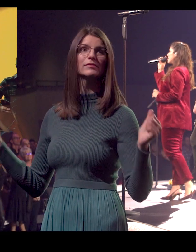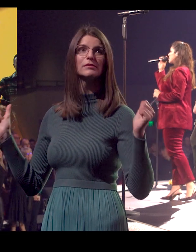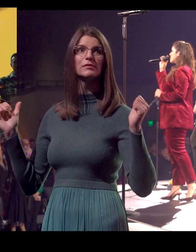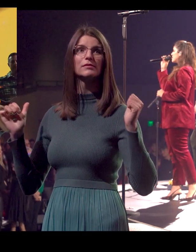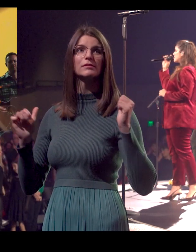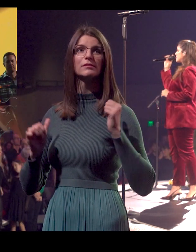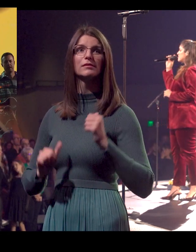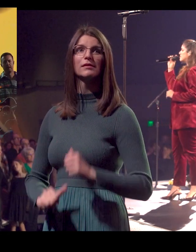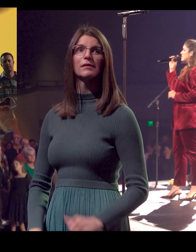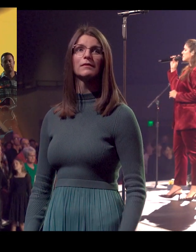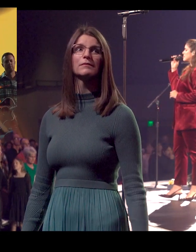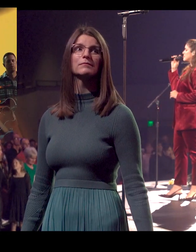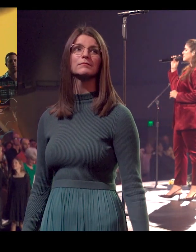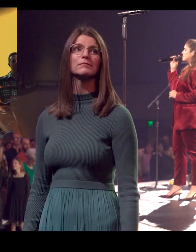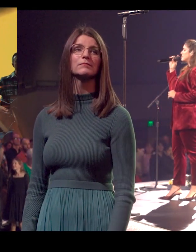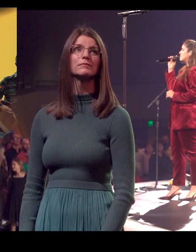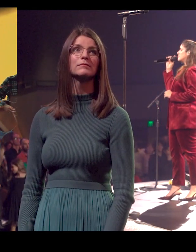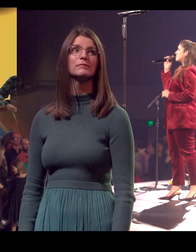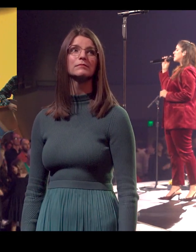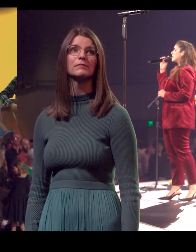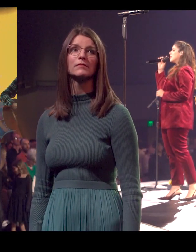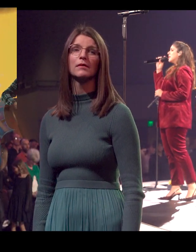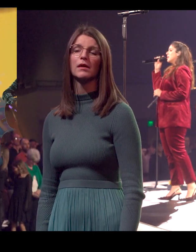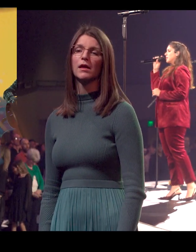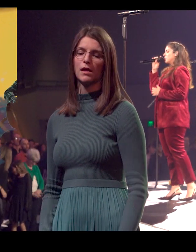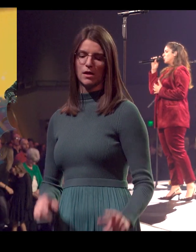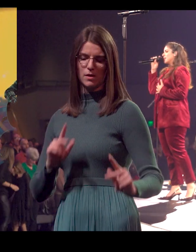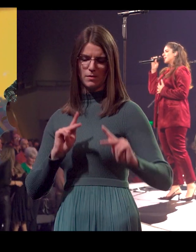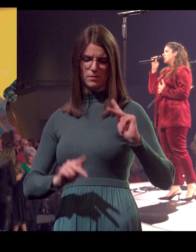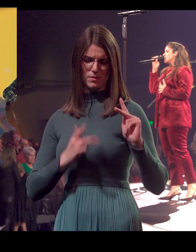He reconciles the